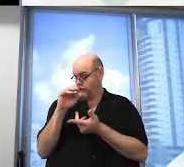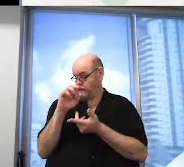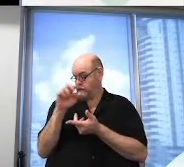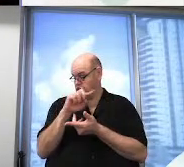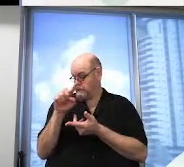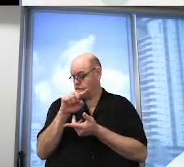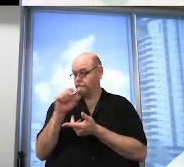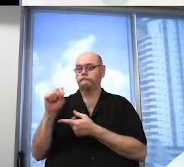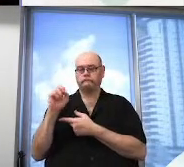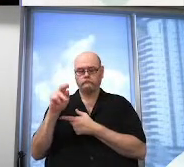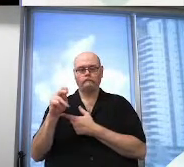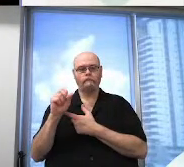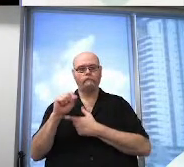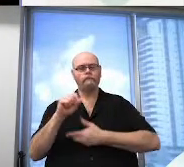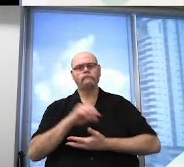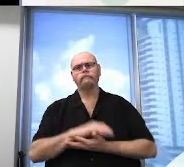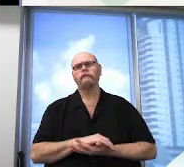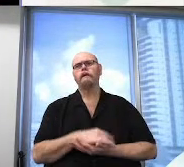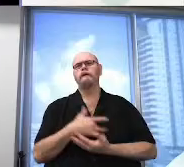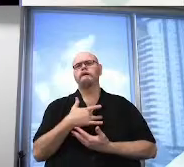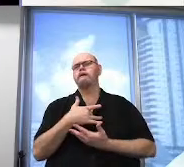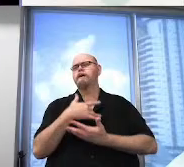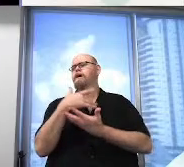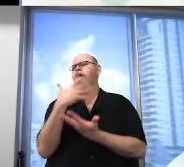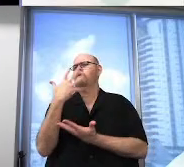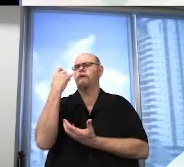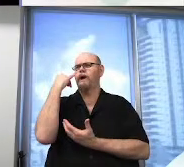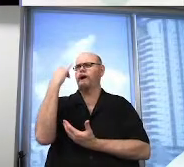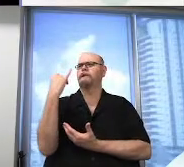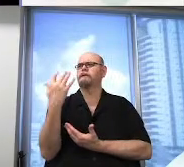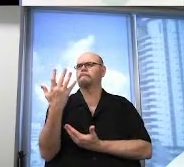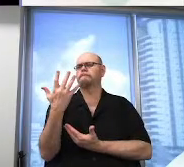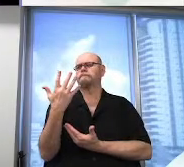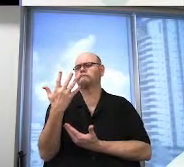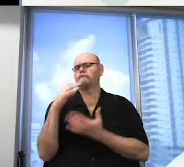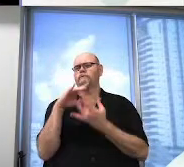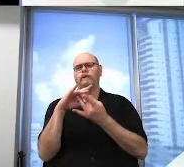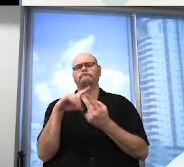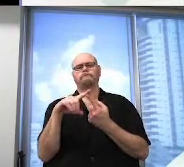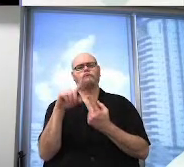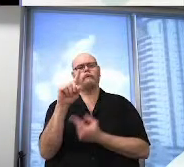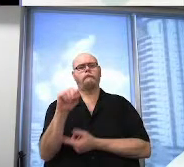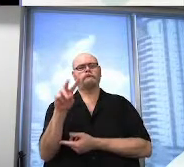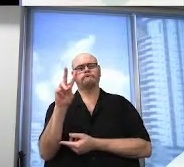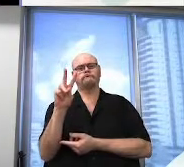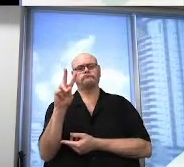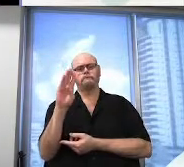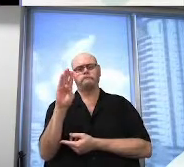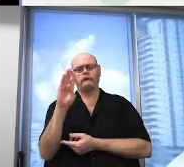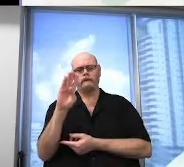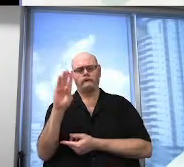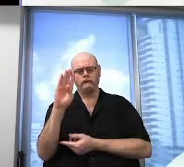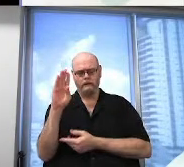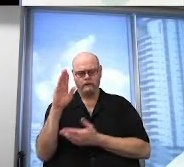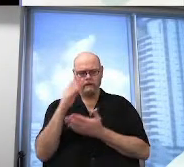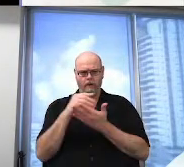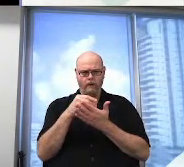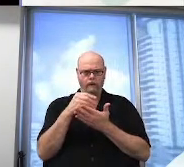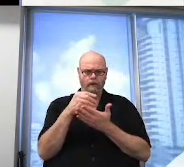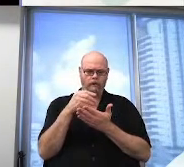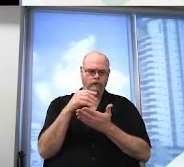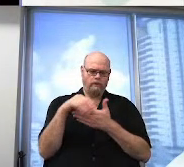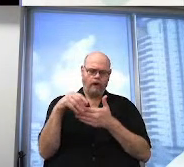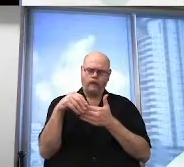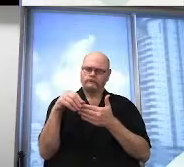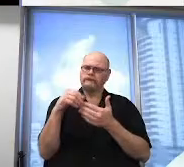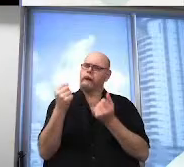Melendez? Yes. Okay, thank you. So let me get a feel for this, please. With respect to the 1.2, what is